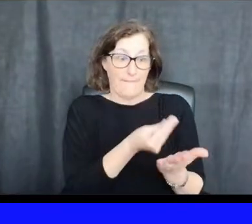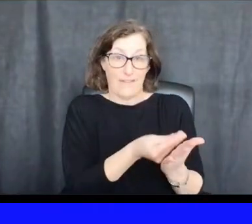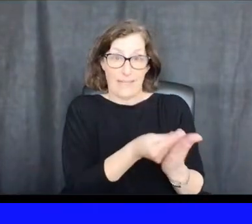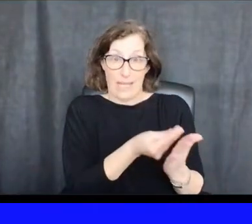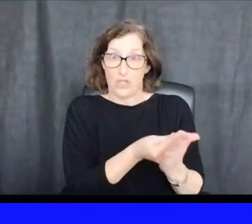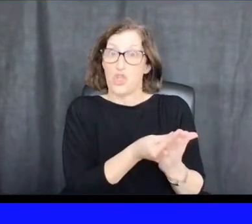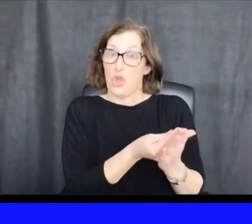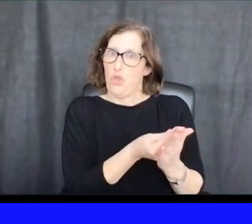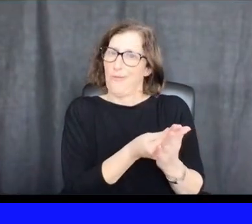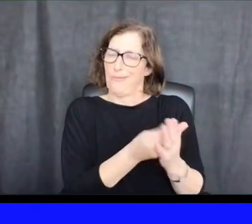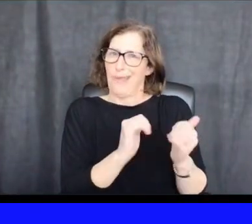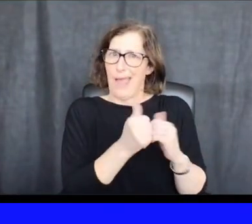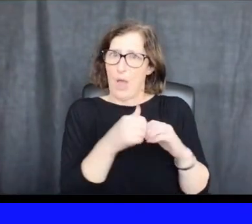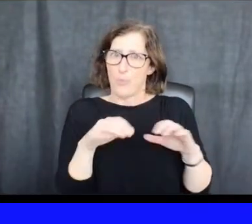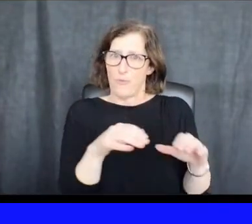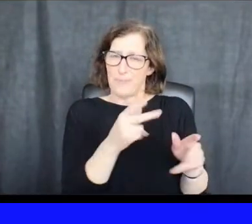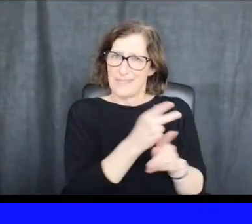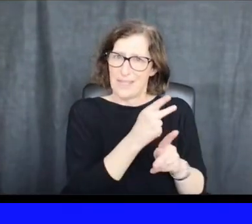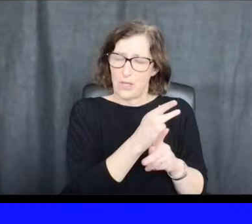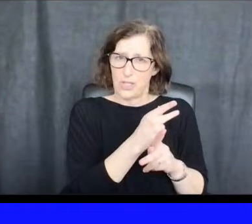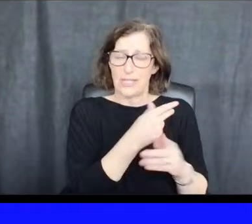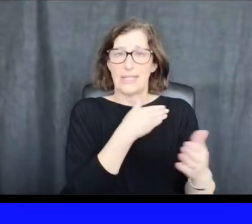That's highly correlating with